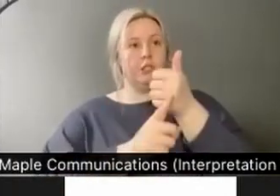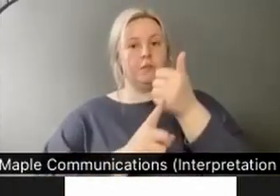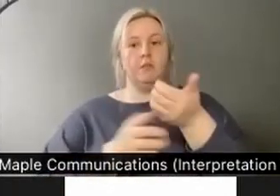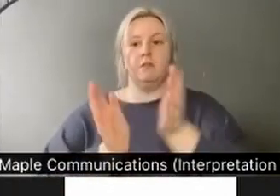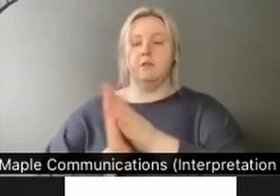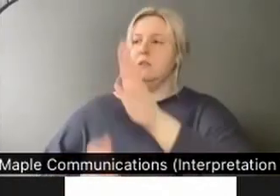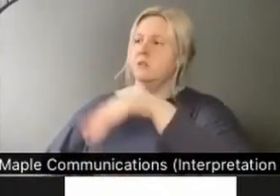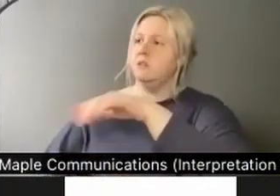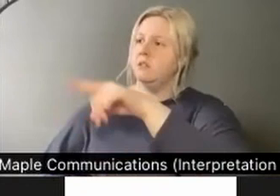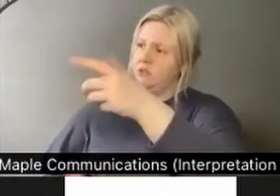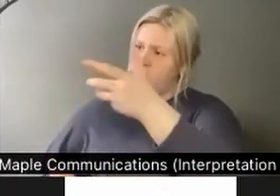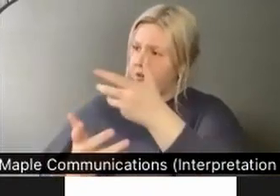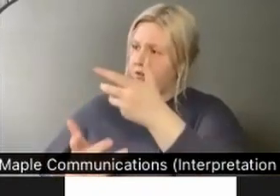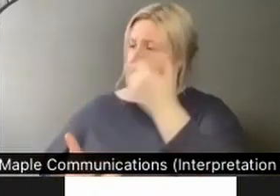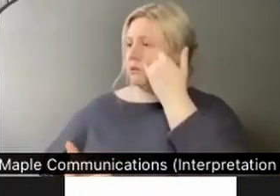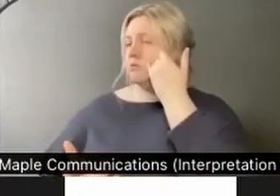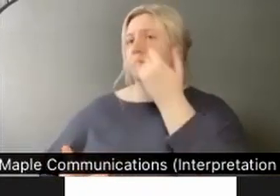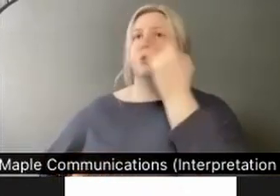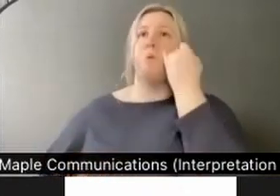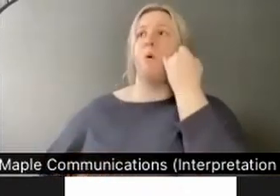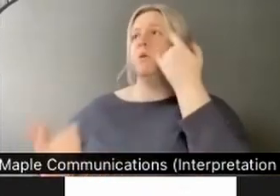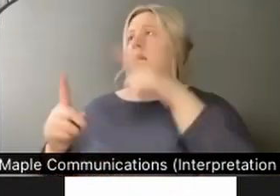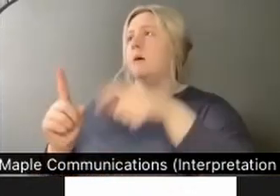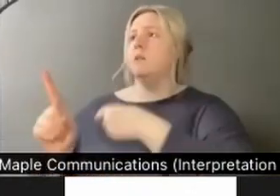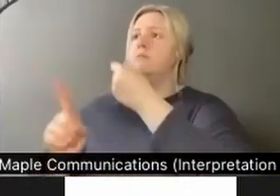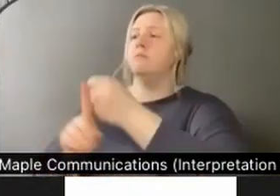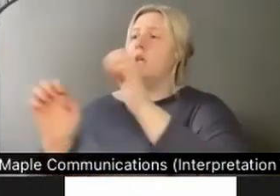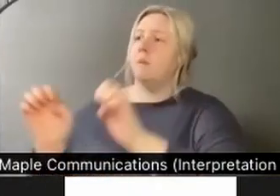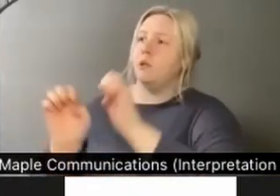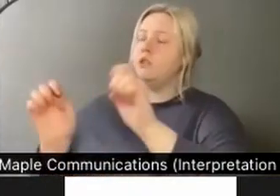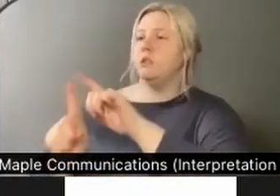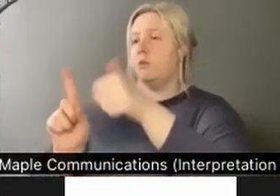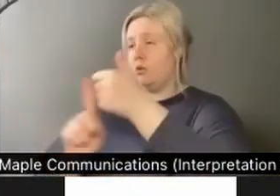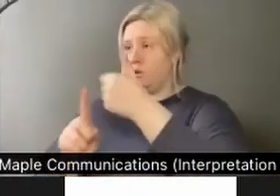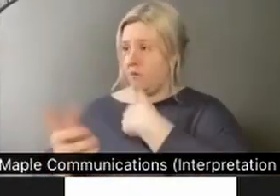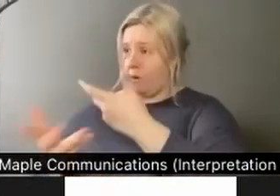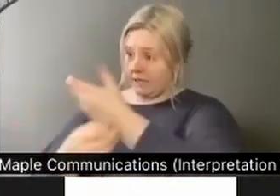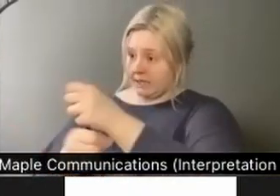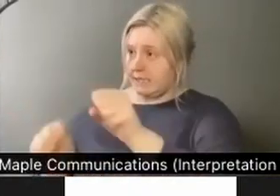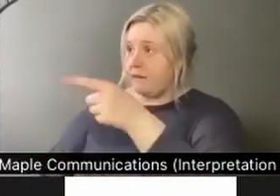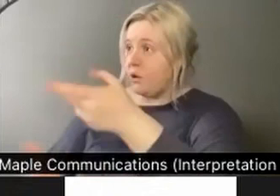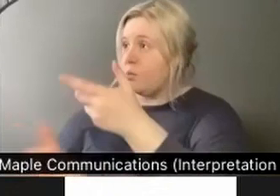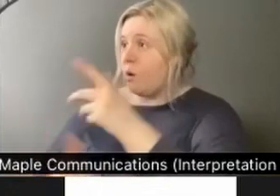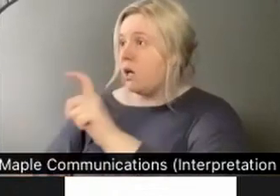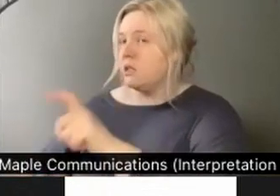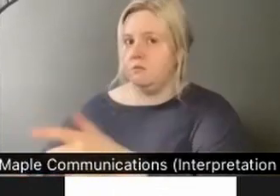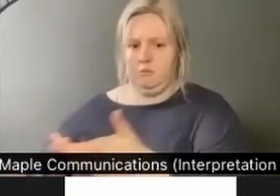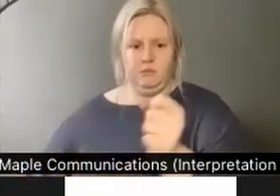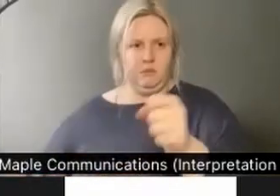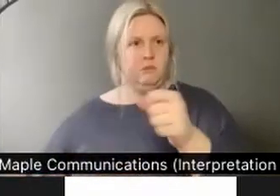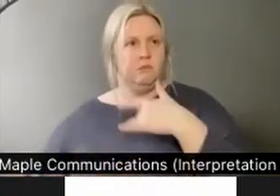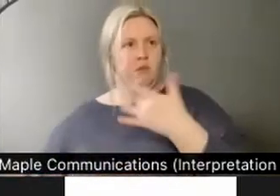want interventions that would generally be considered routine for non-disabled people, interventions such as